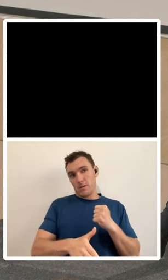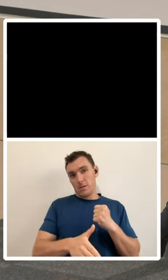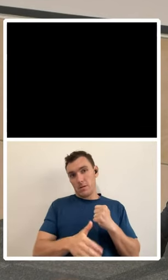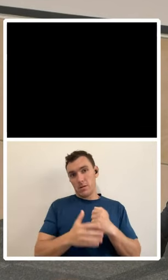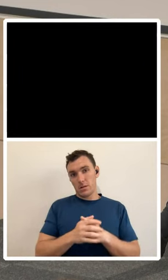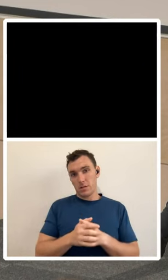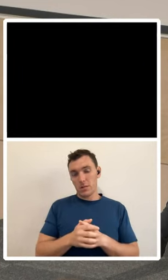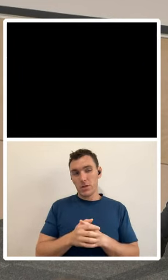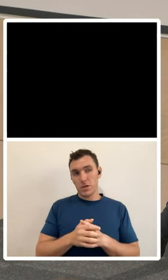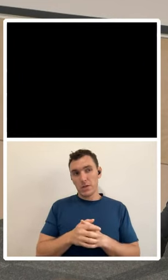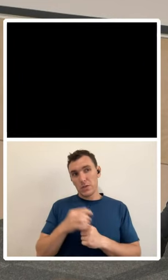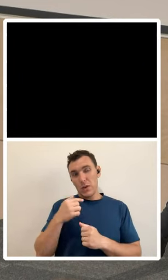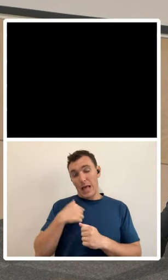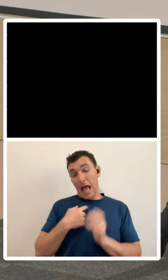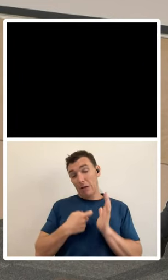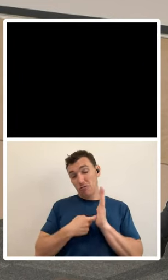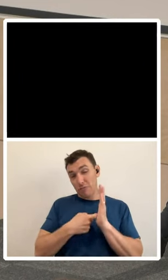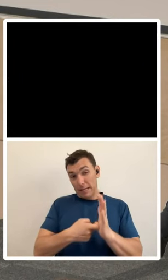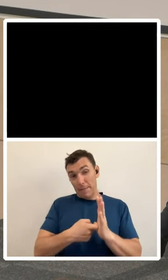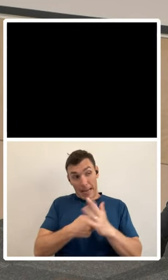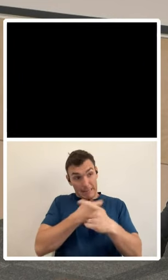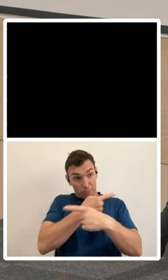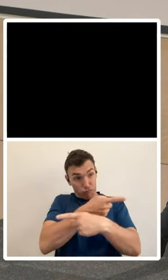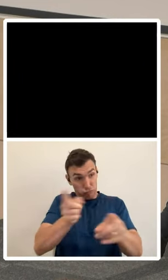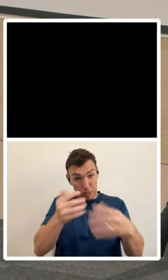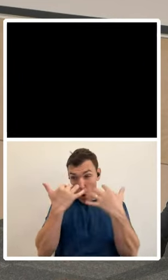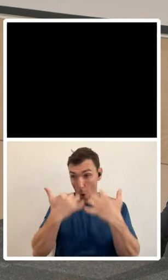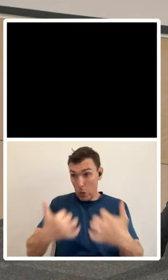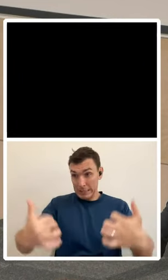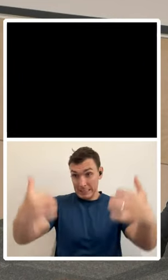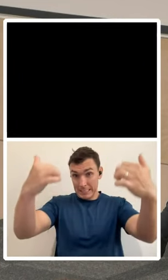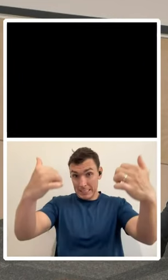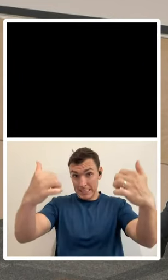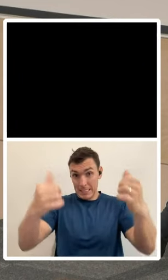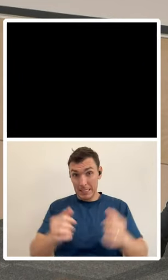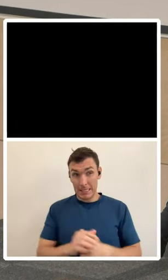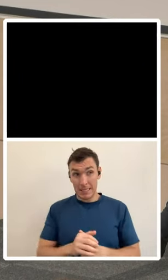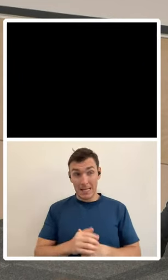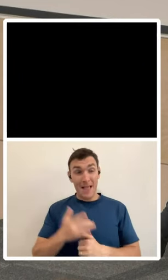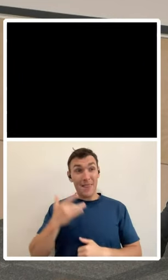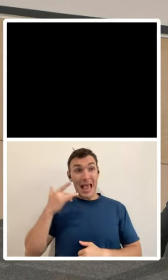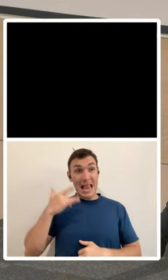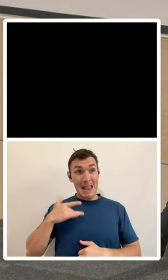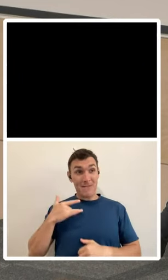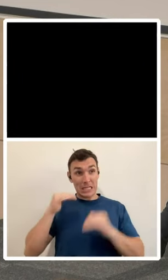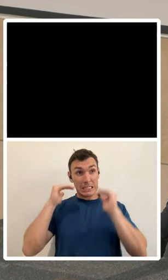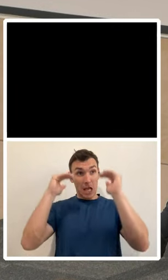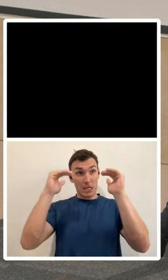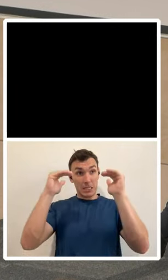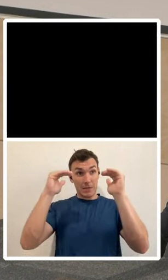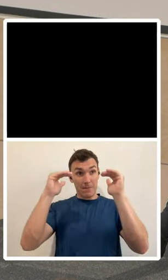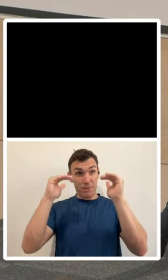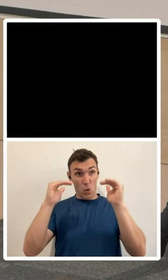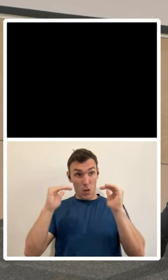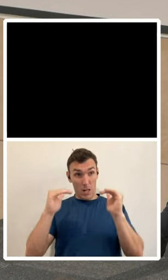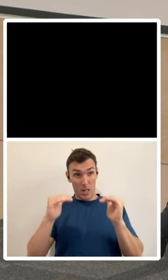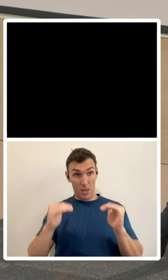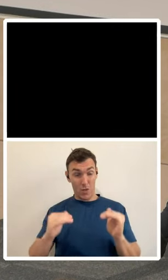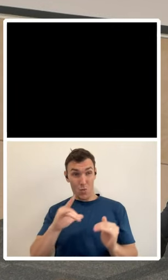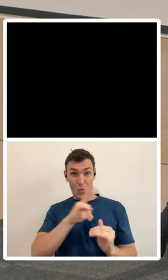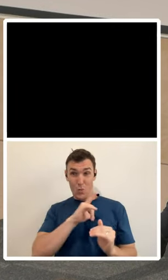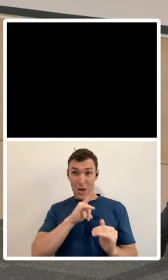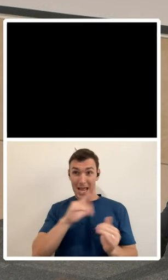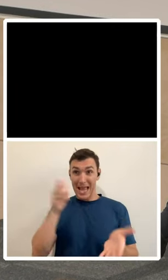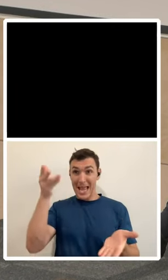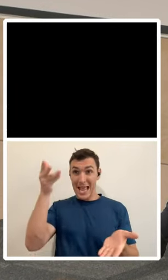to think about the message that the reason living standards are falling is because of growing inequality. And then to think about the fact that inequality is still growing really quickly